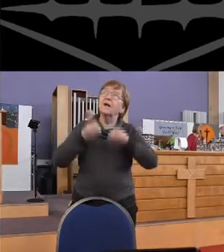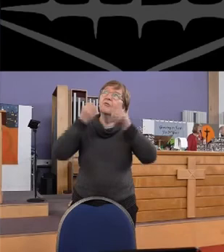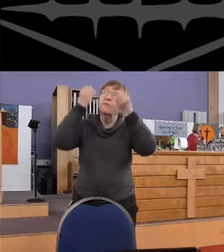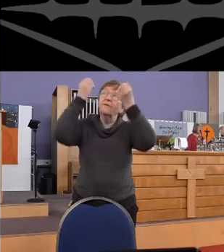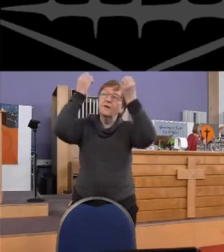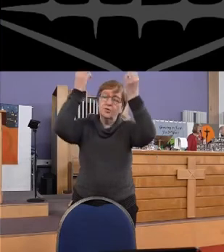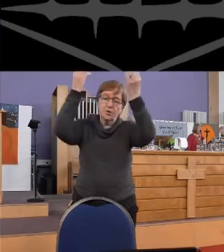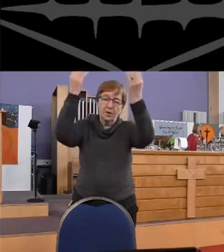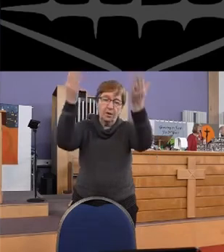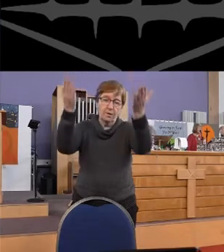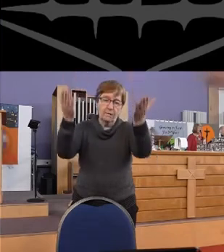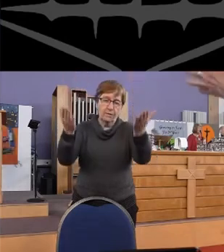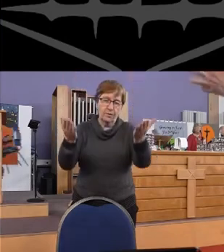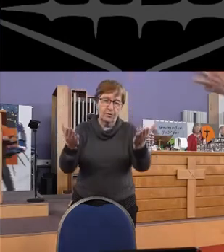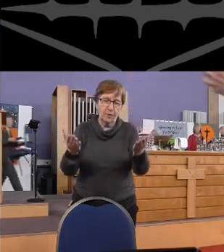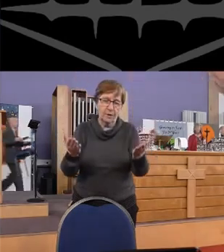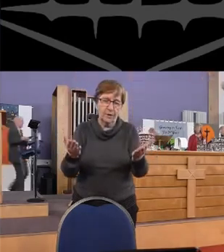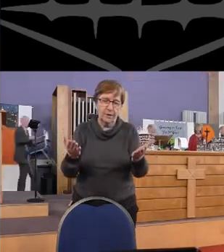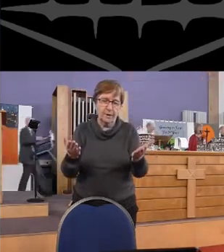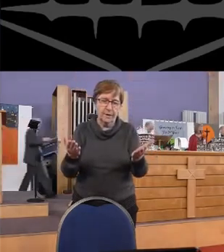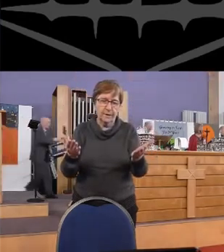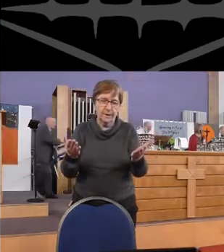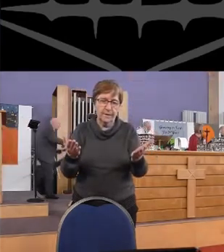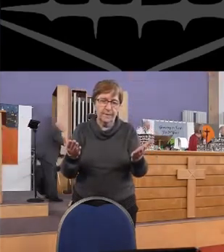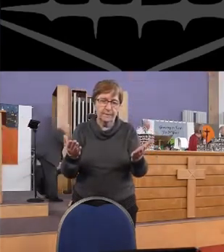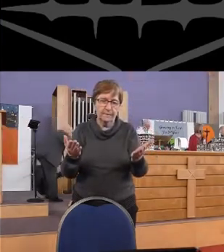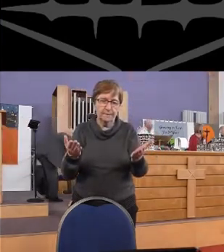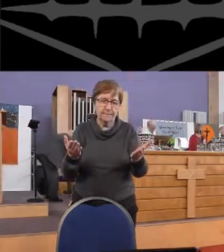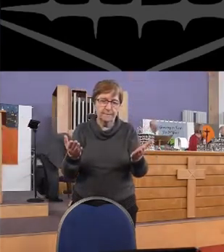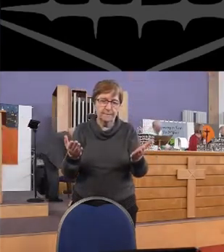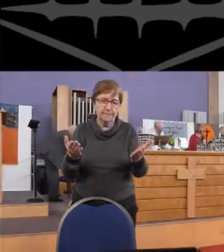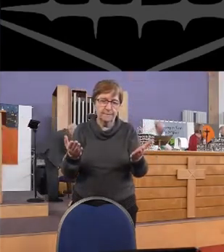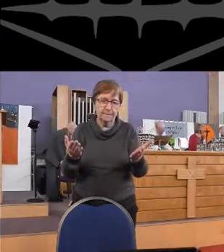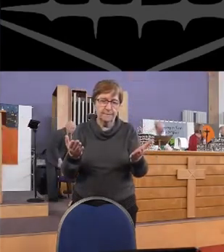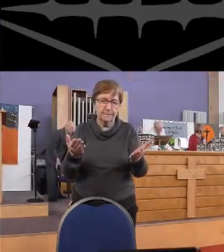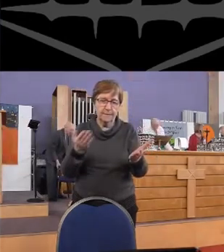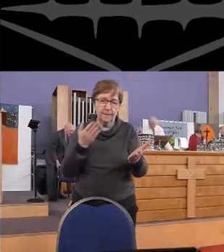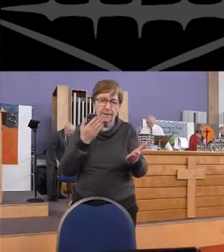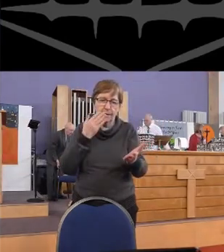A sacrificial offering,